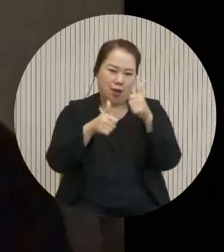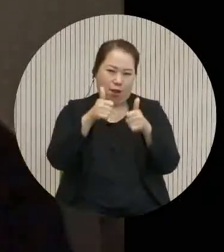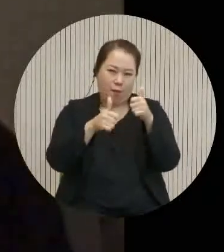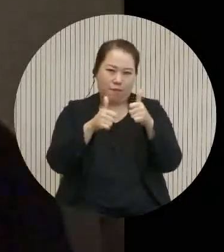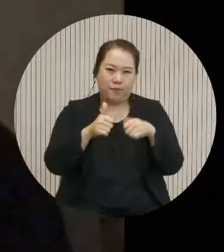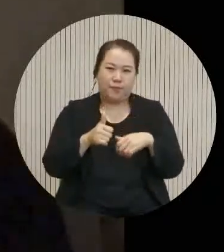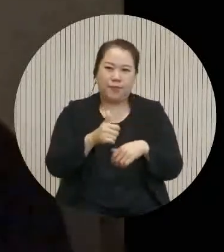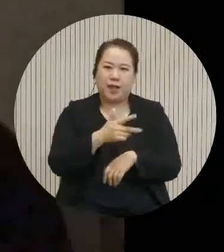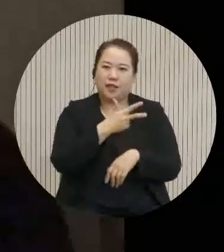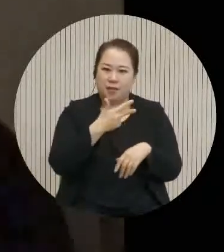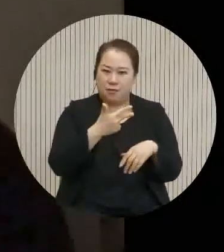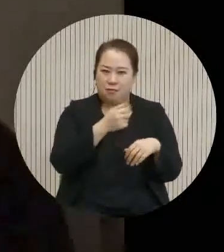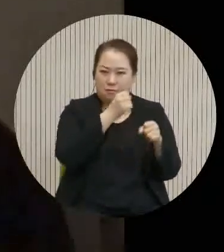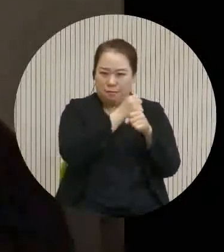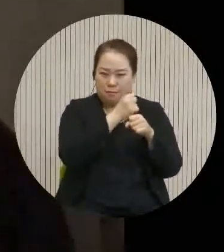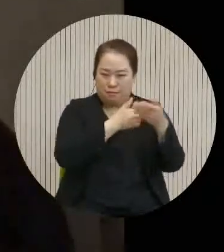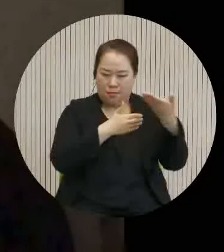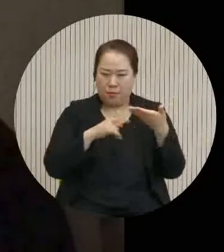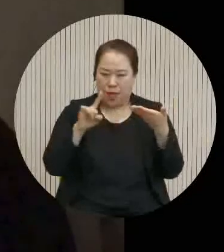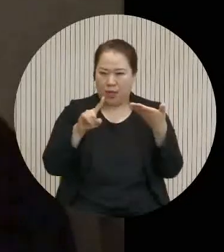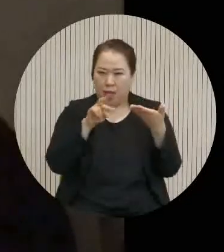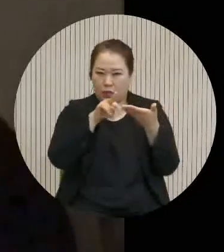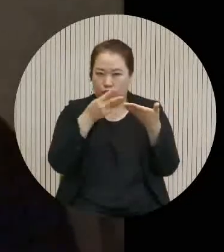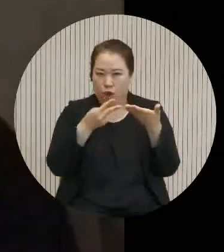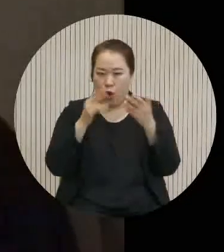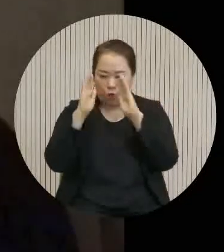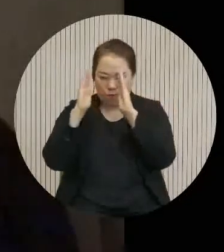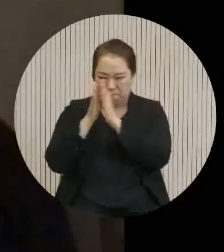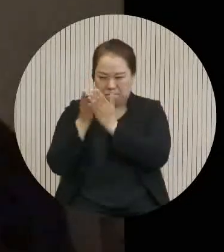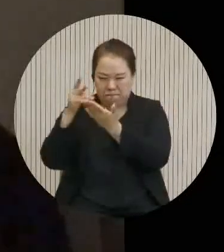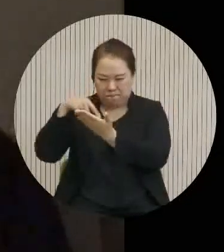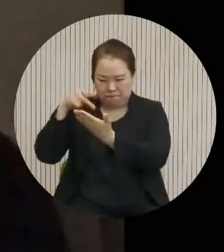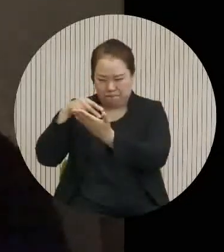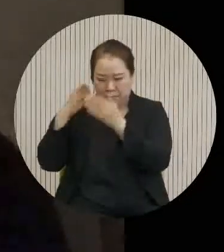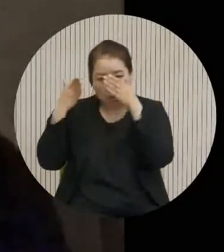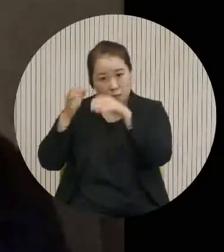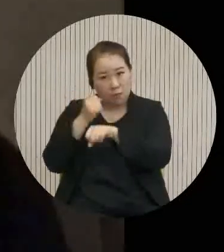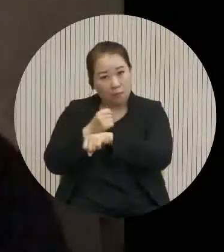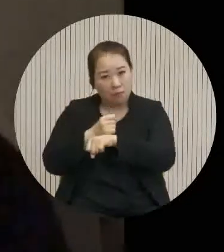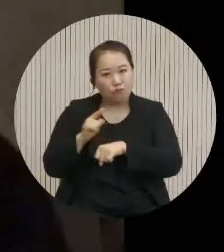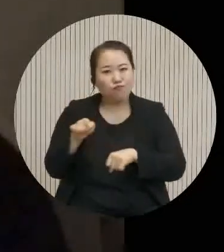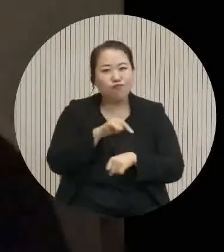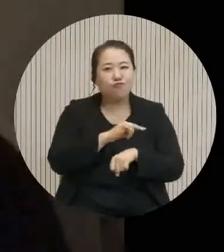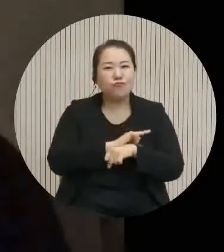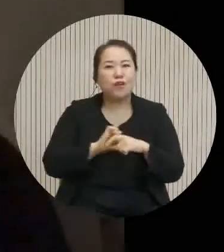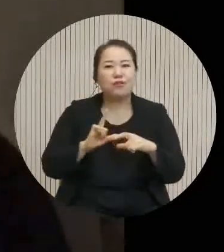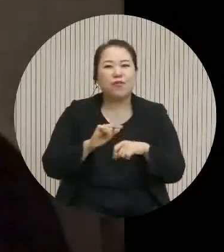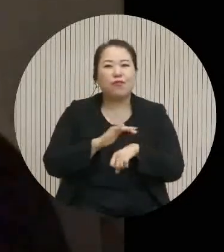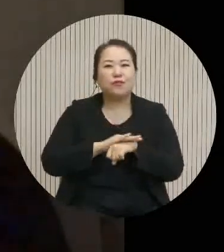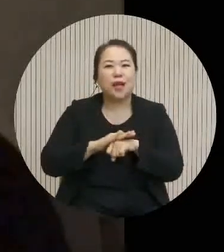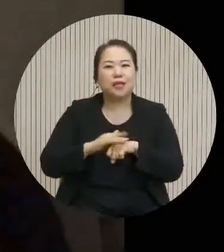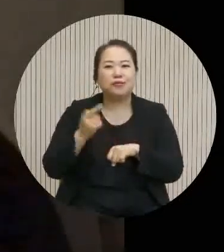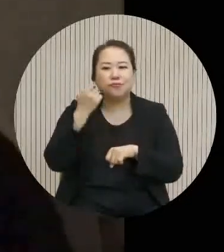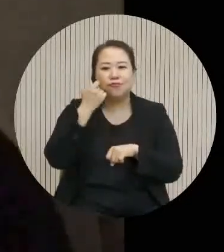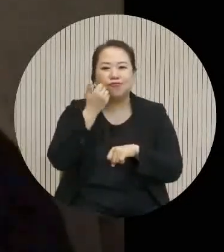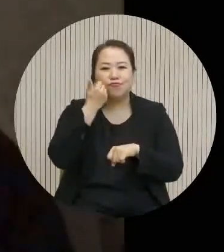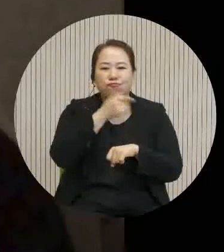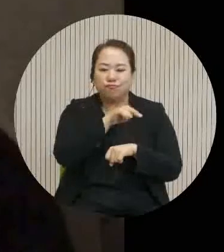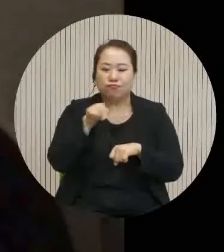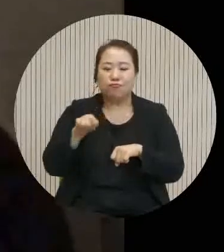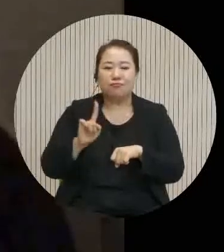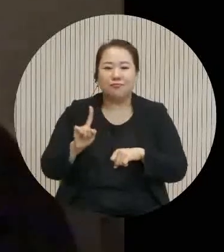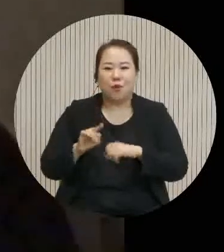reading. Guess which group did better? We have known this, folks, for